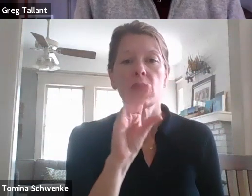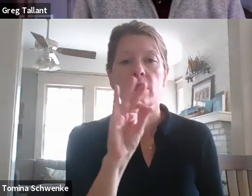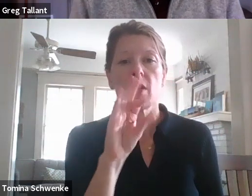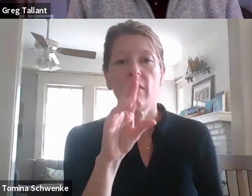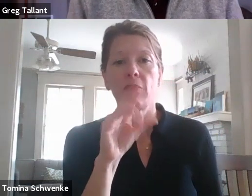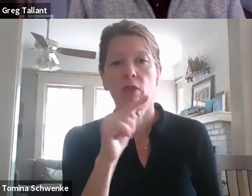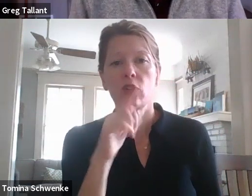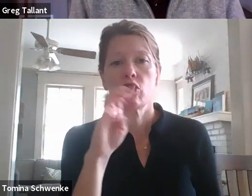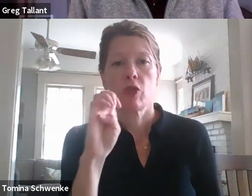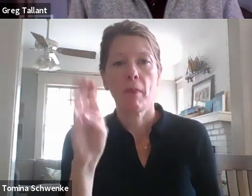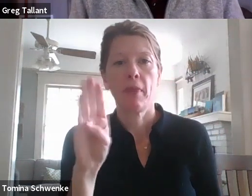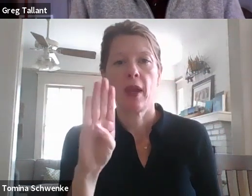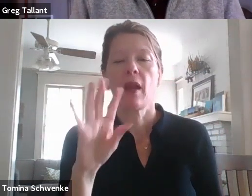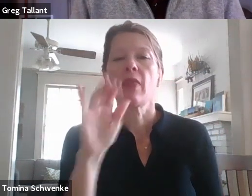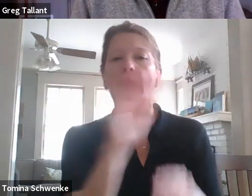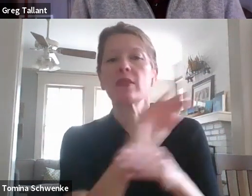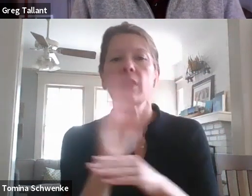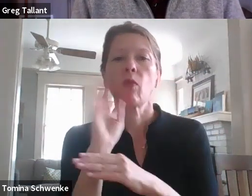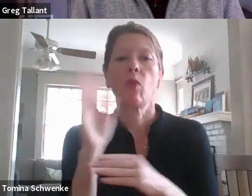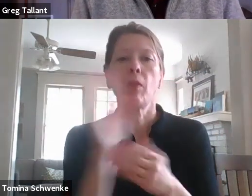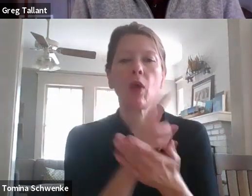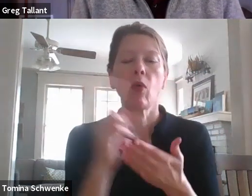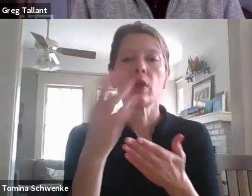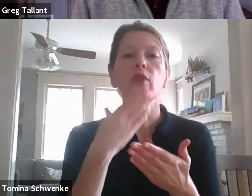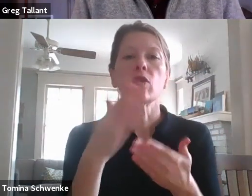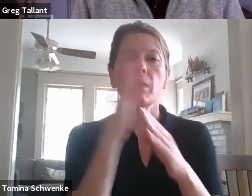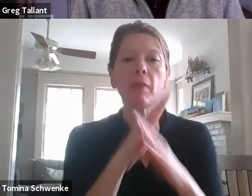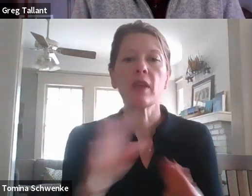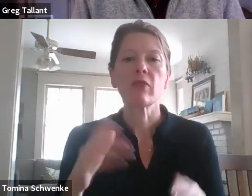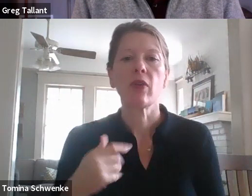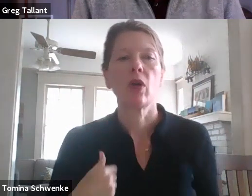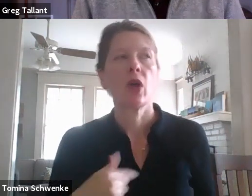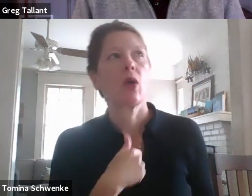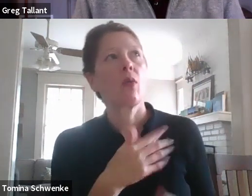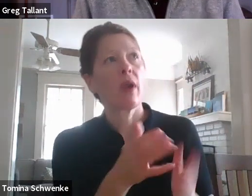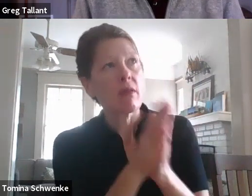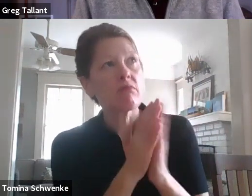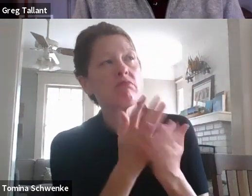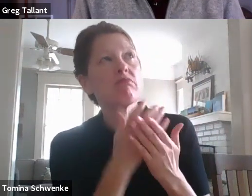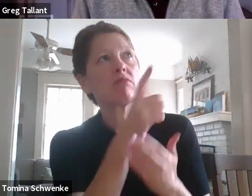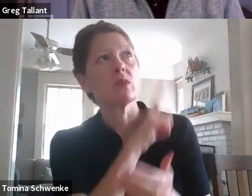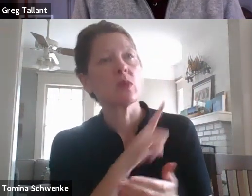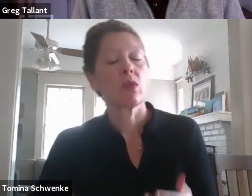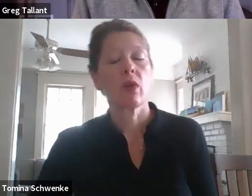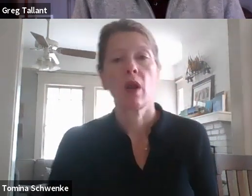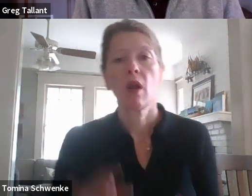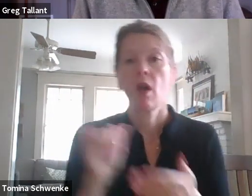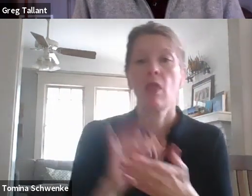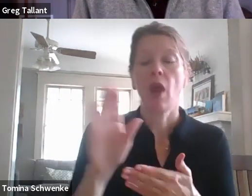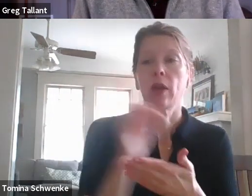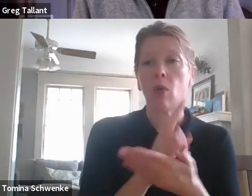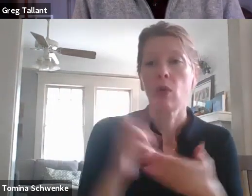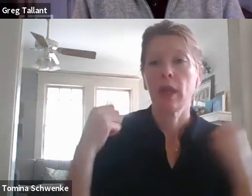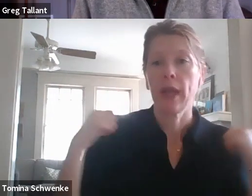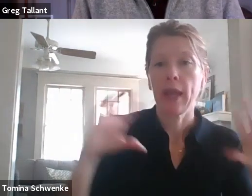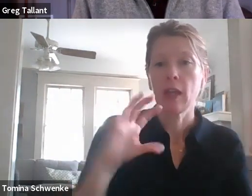That this evening may be holy, good, and peaceful, we entreat you, O Lord. That your holy